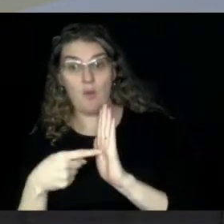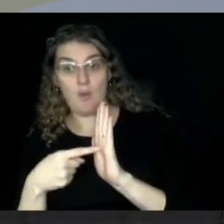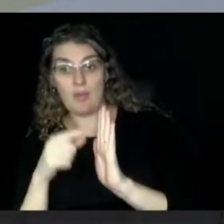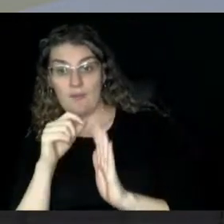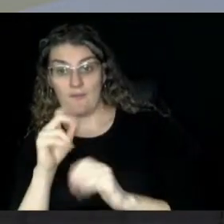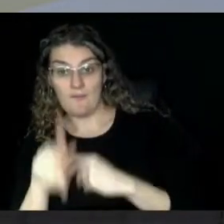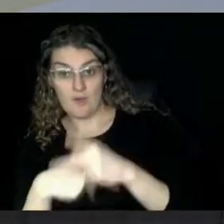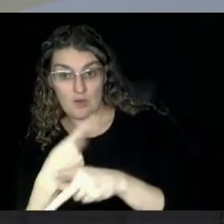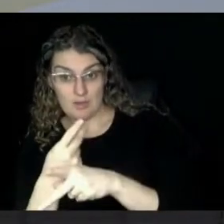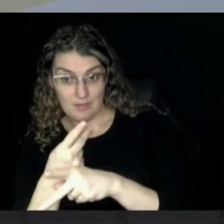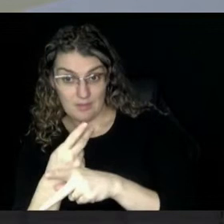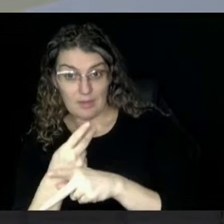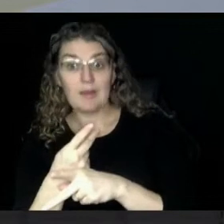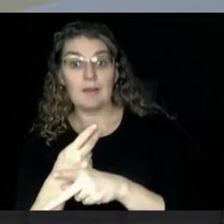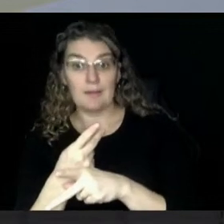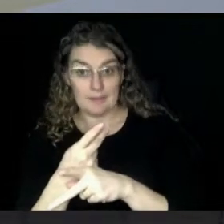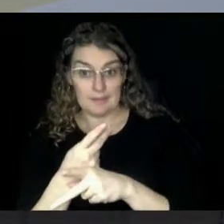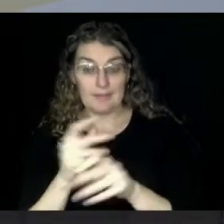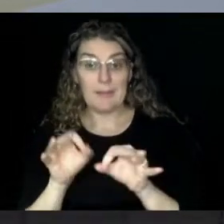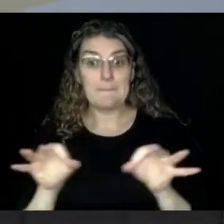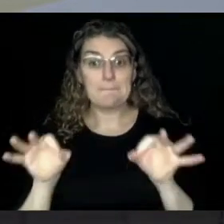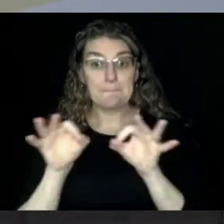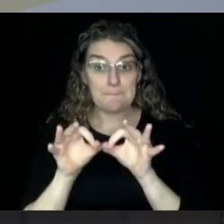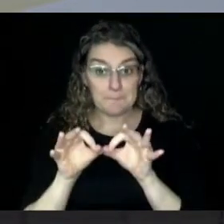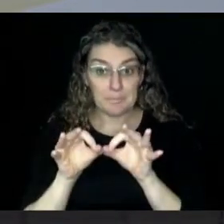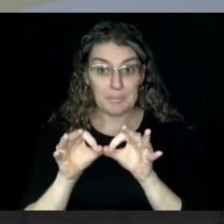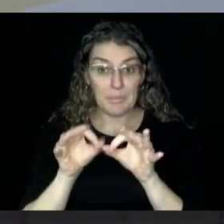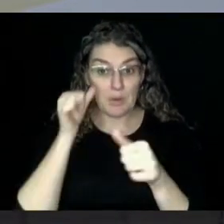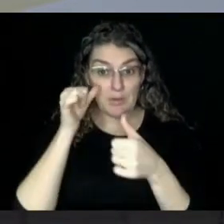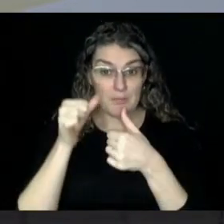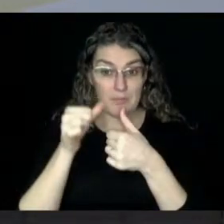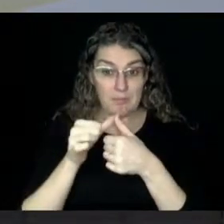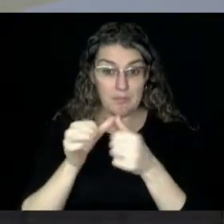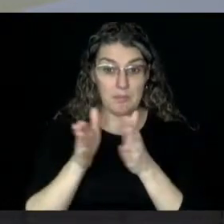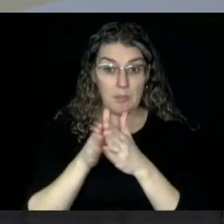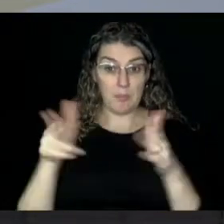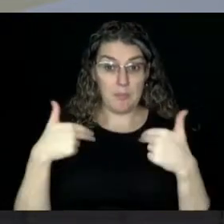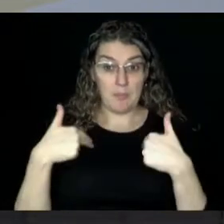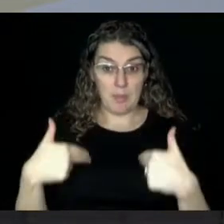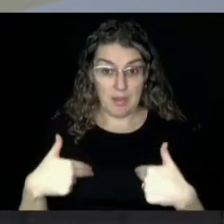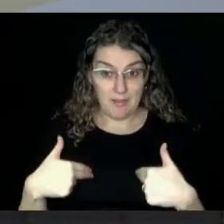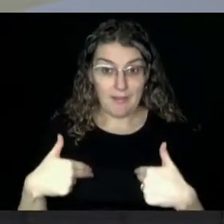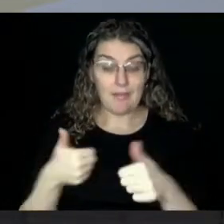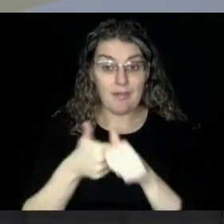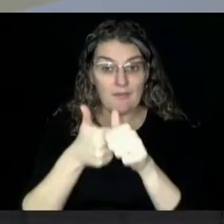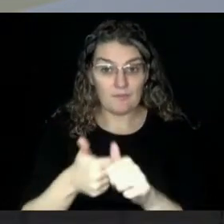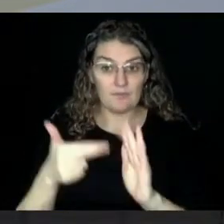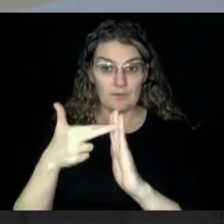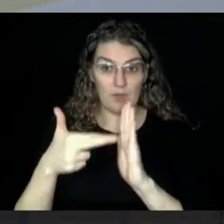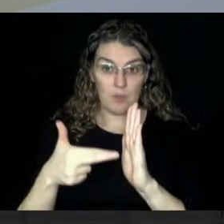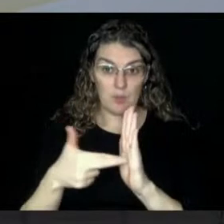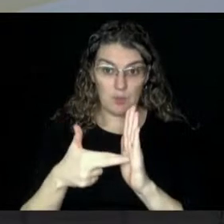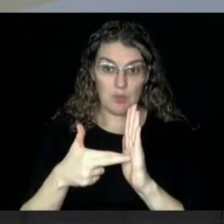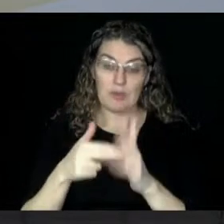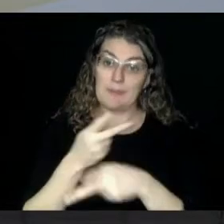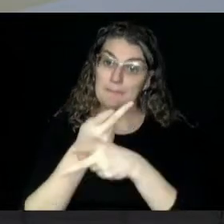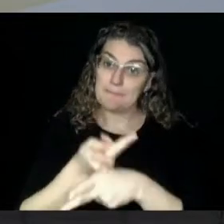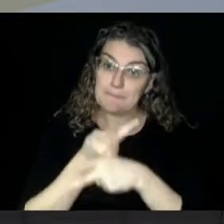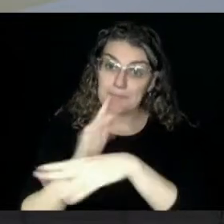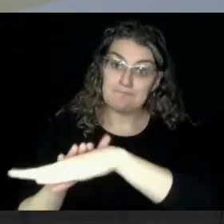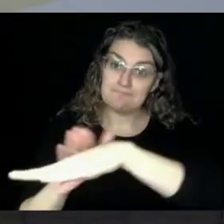resurgence in Canada unless a combination of enhanced public health measures and strict adherence to individual precautions is